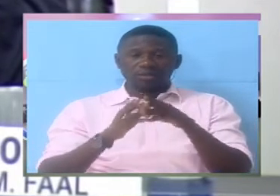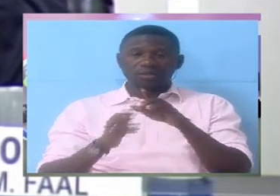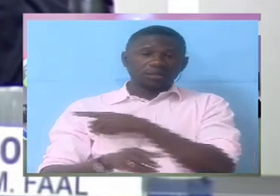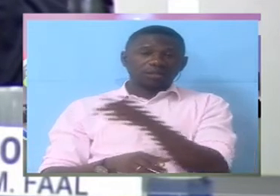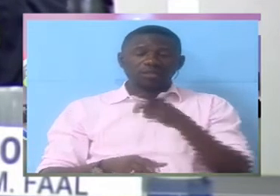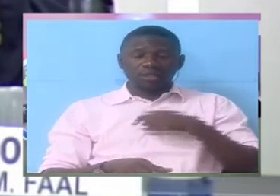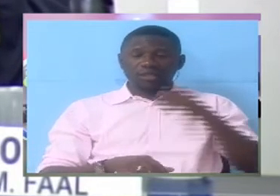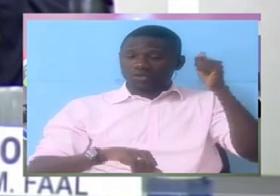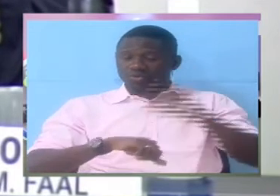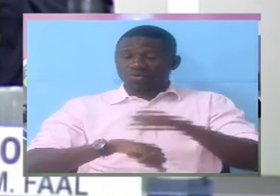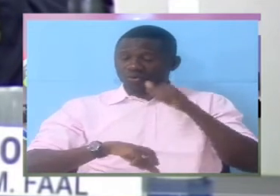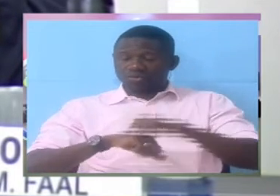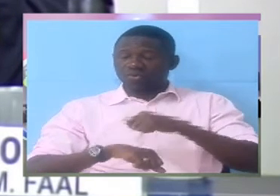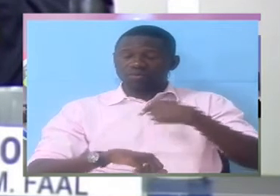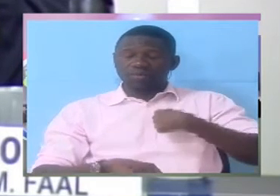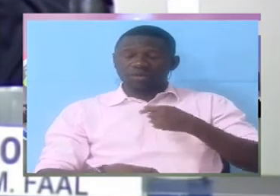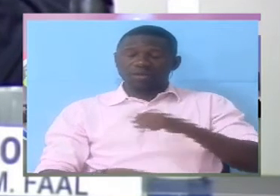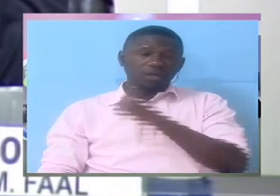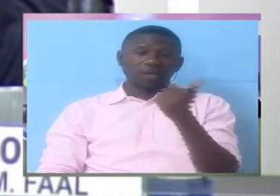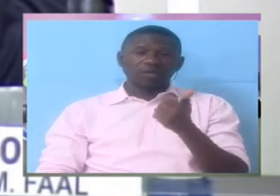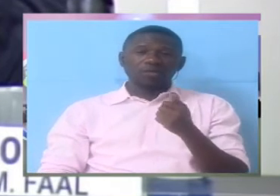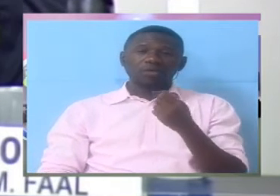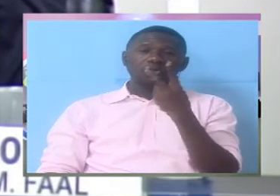two Germans